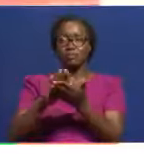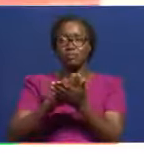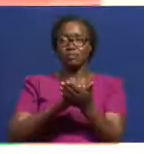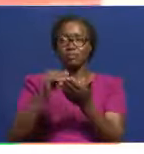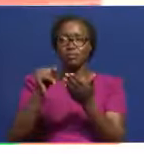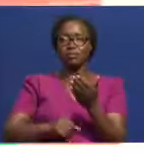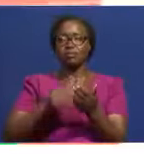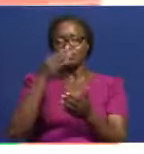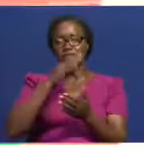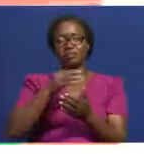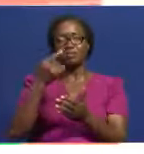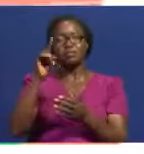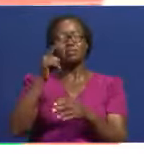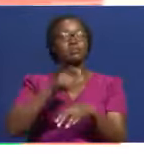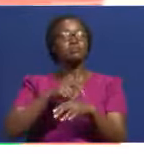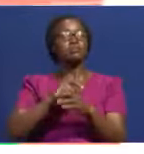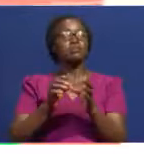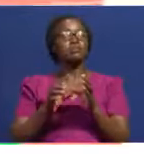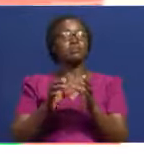is the right time to push now,